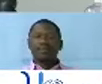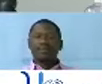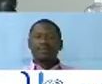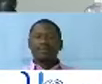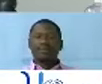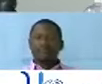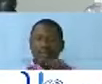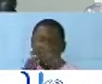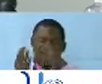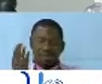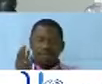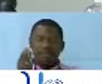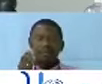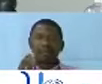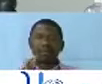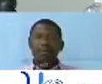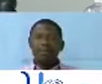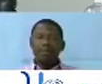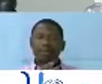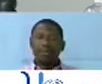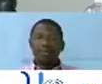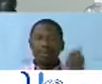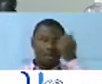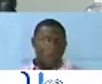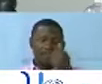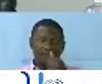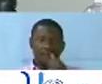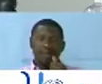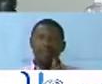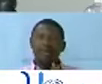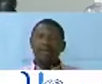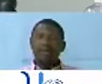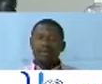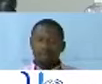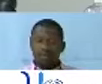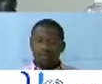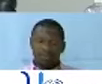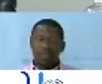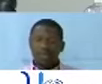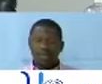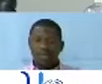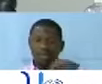These are the basic African values that the human rights stem from.